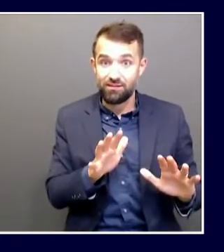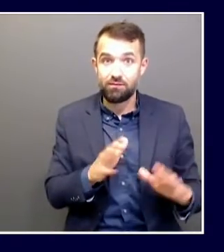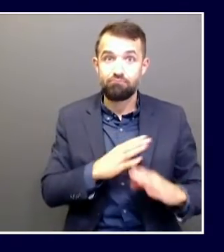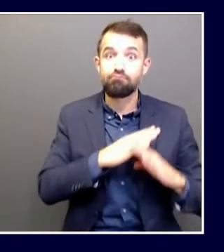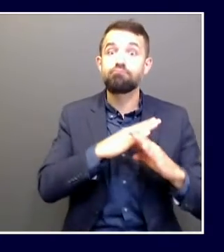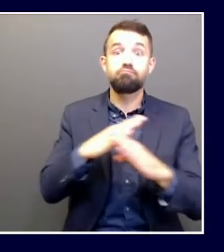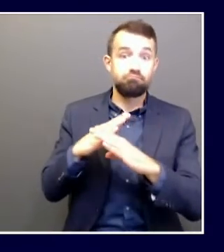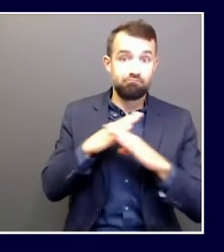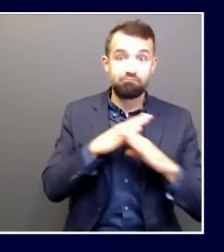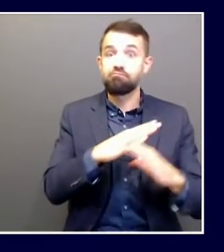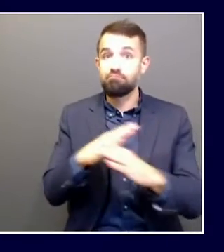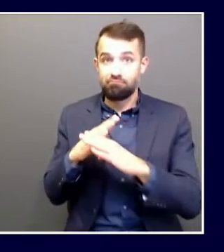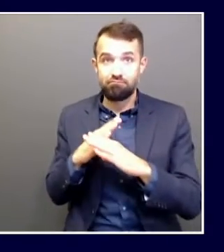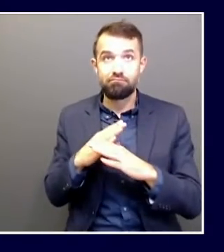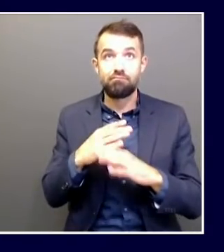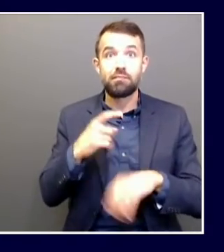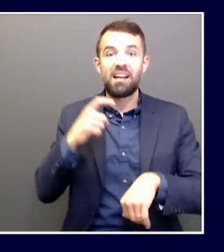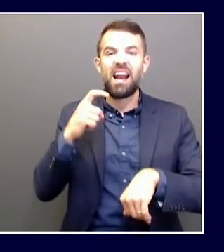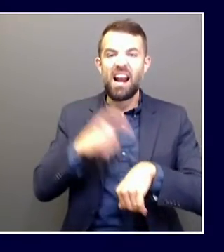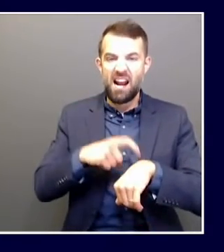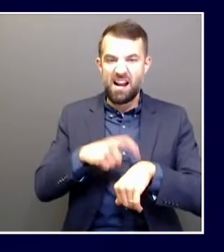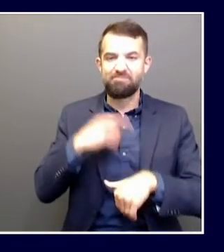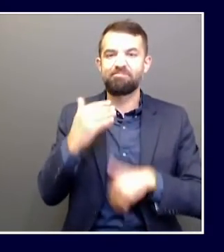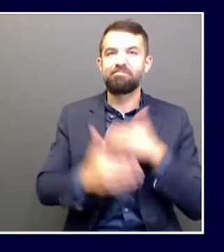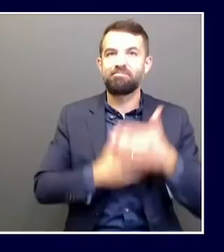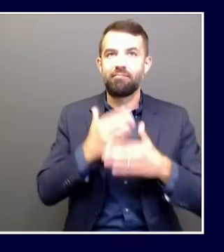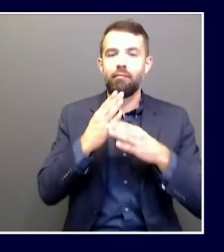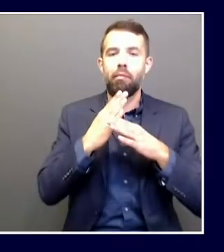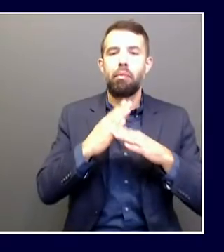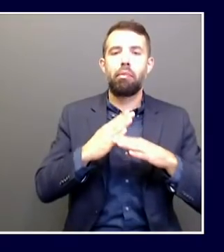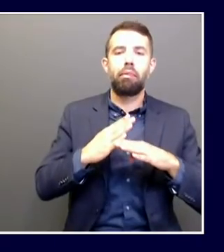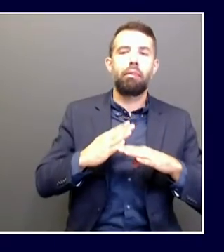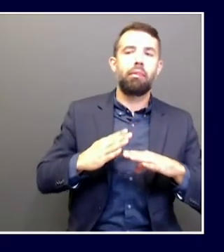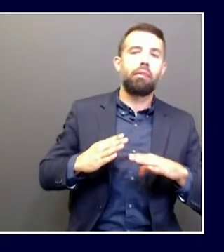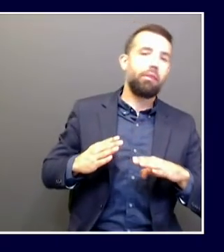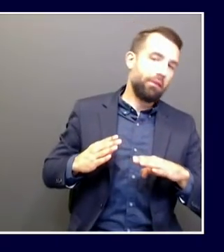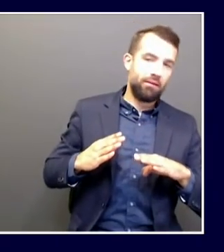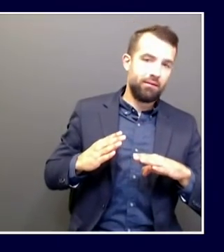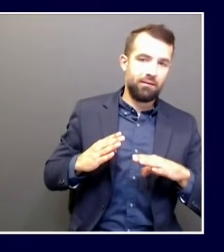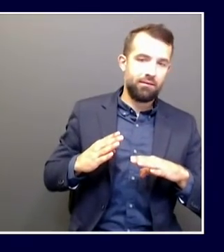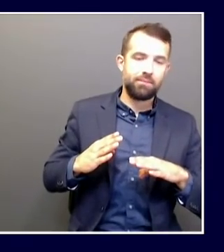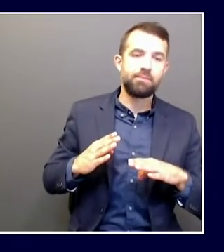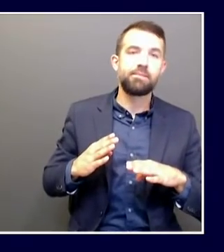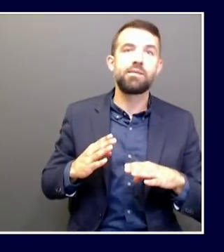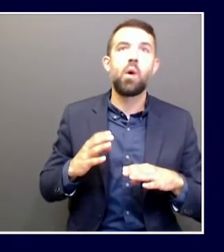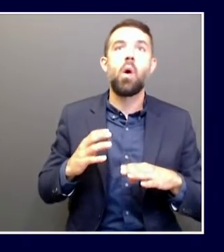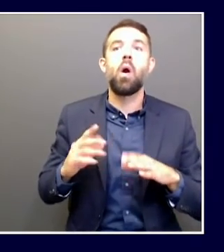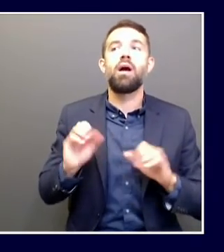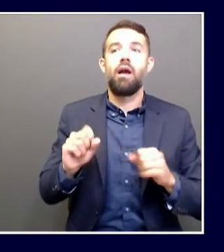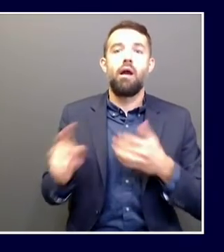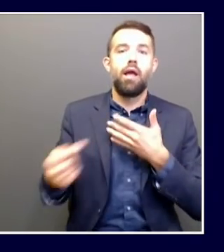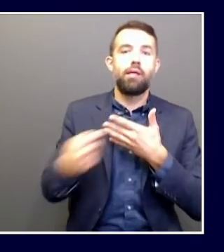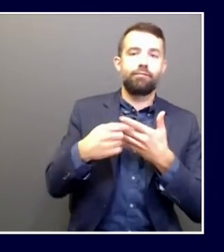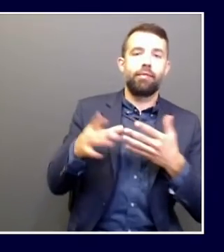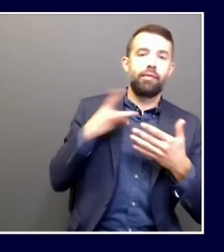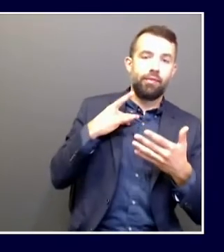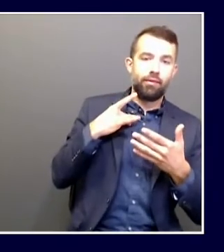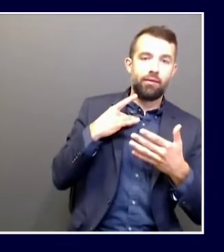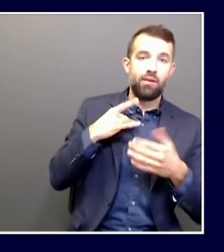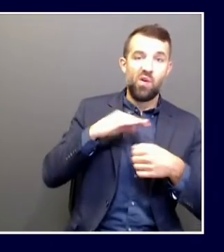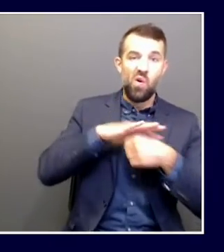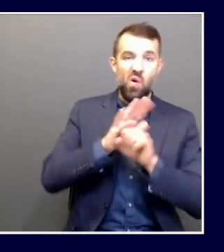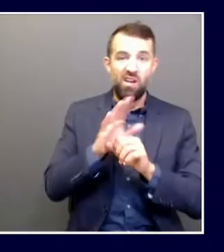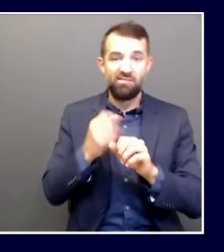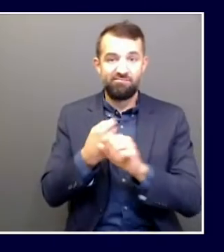over time and thus be a little bit less likely to protect against the Delta variant. This